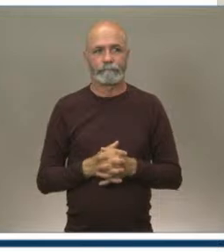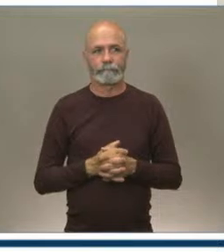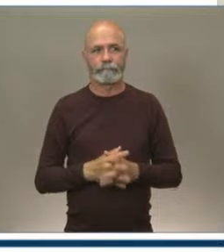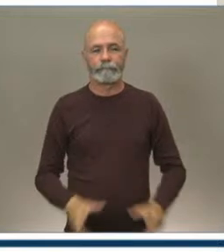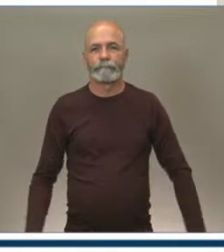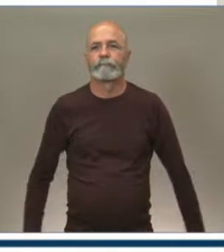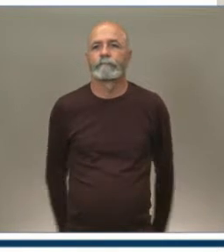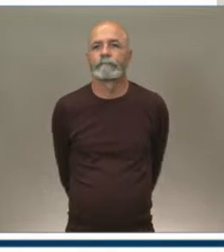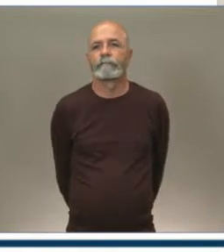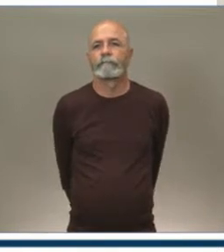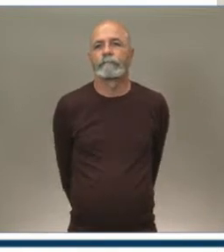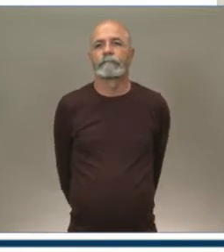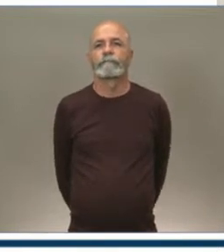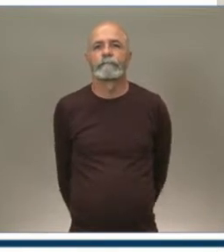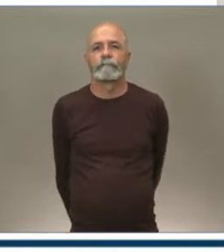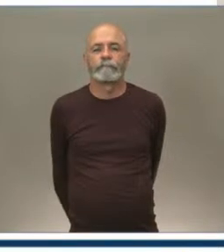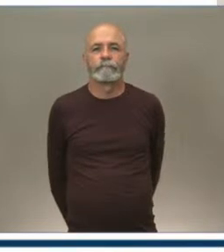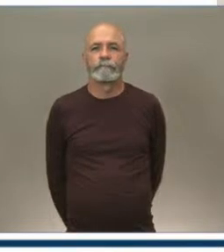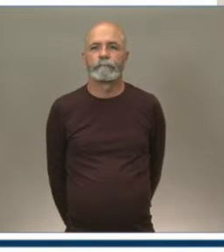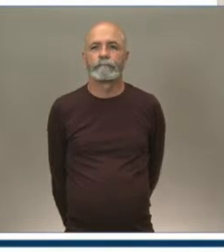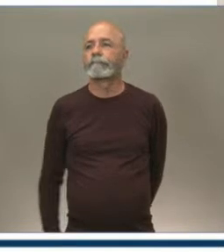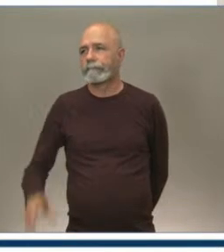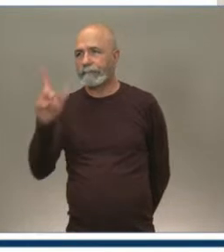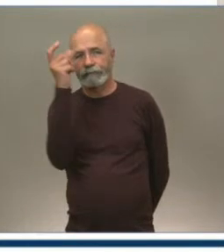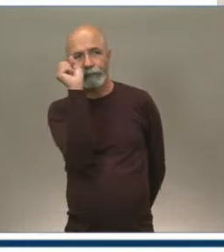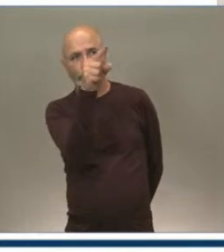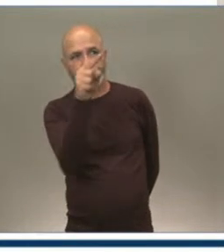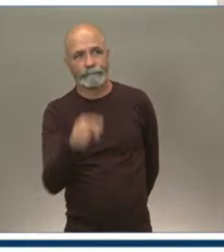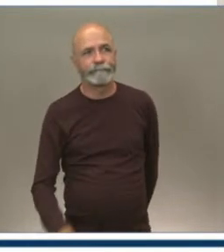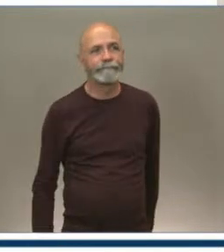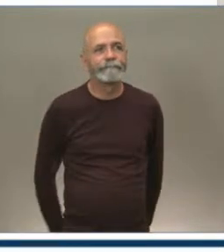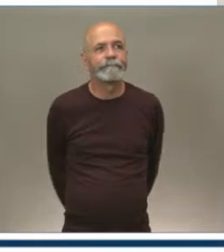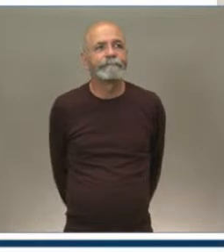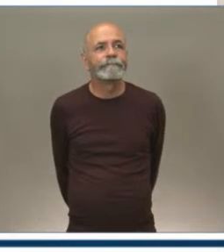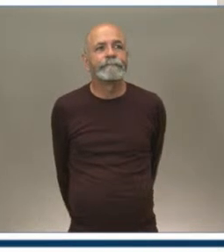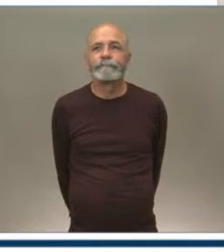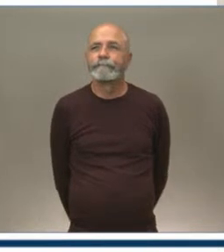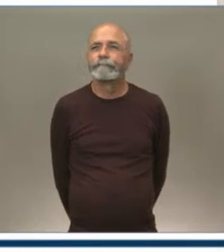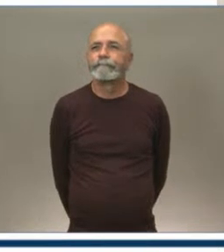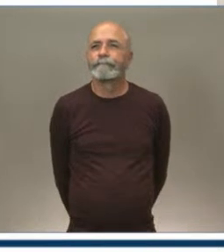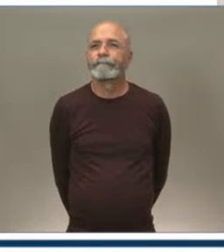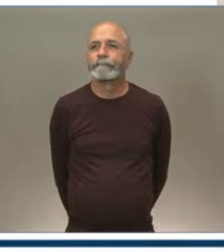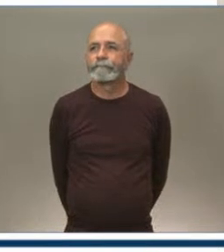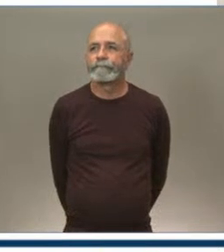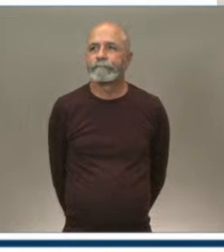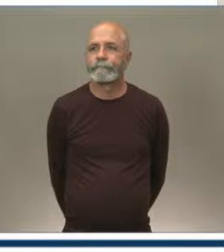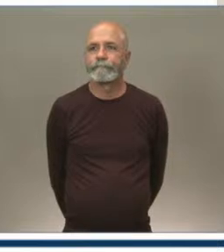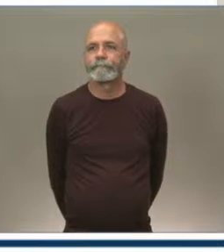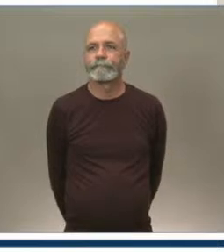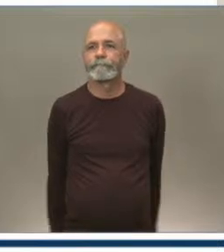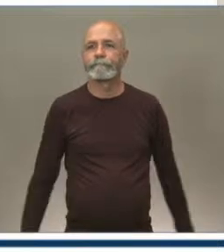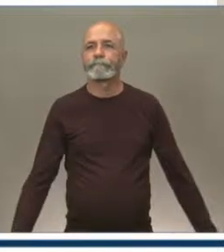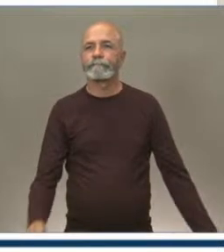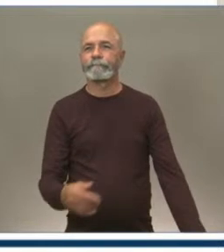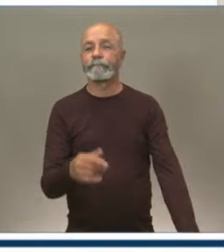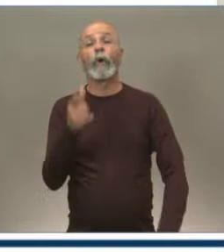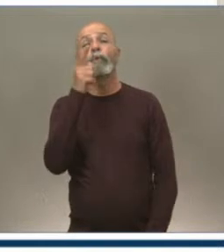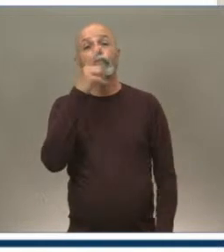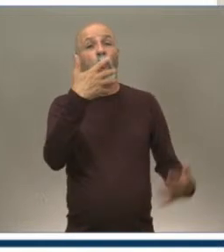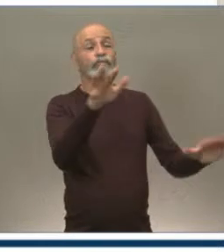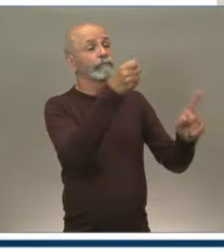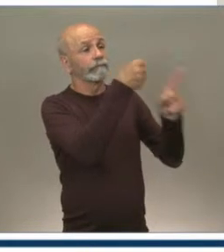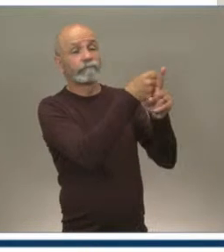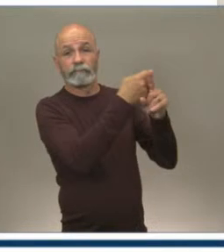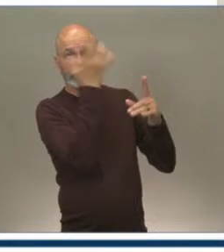follow-up, Alicia. Thank you. And just as a follow-up, are any of the individuals who contracted the virus within the hospital now in